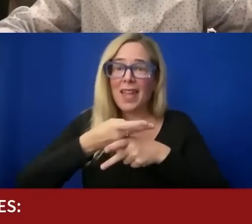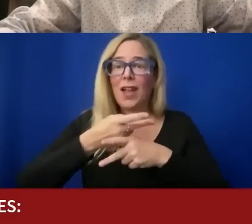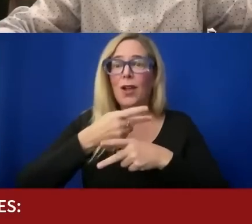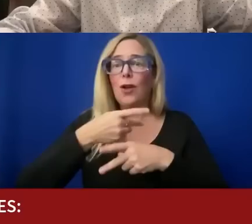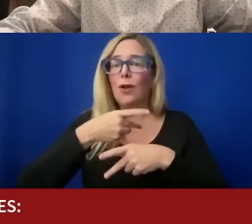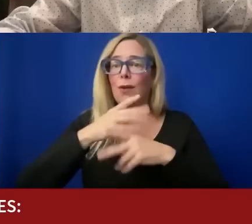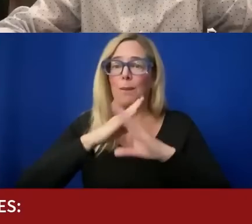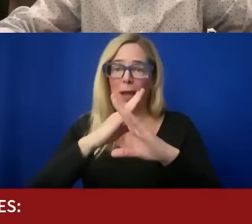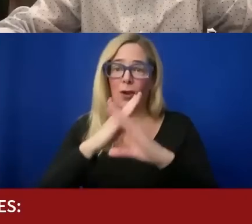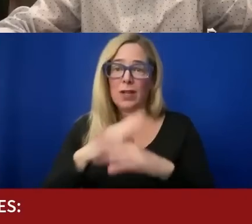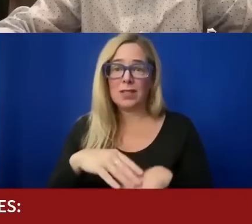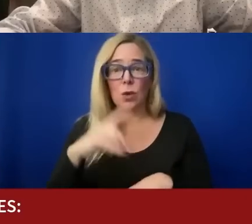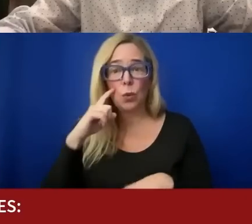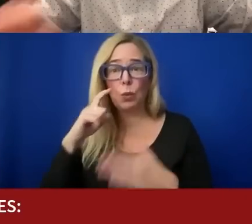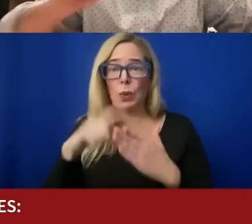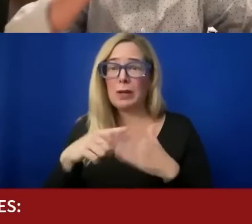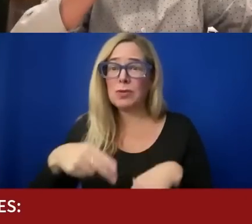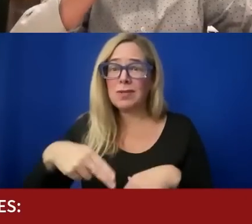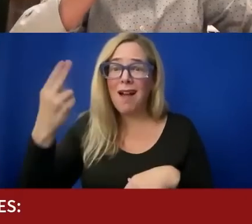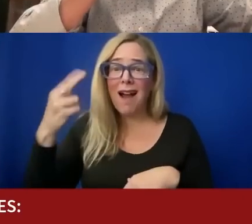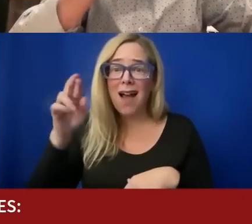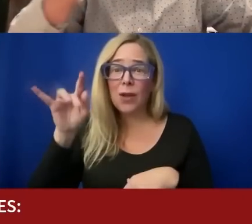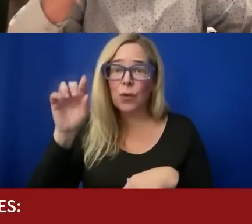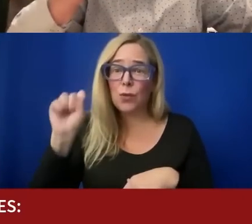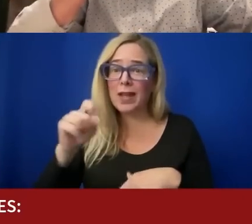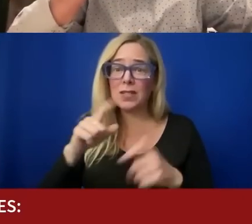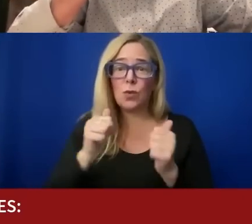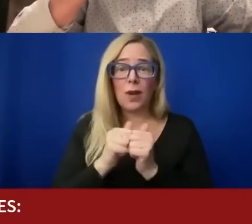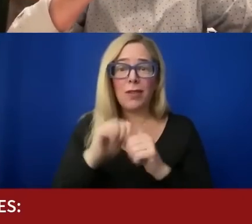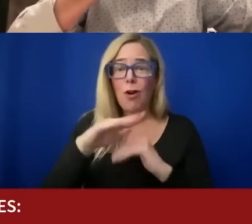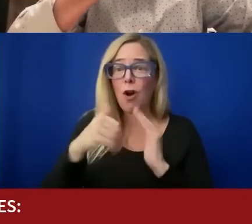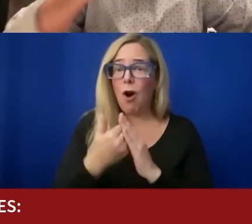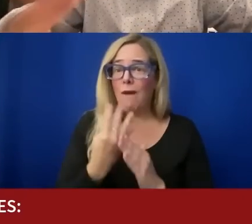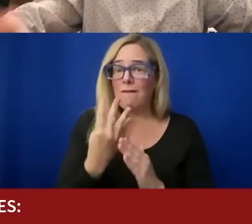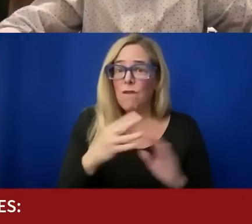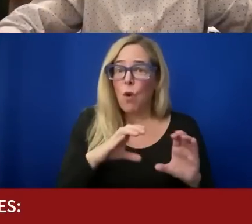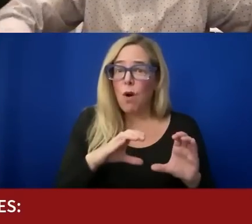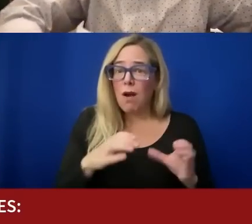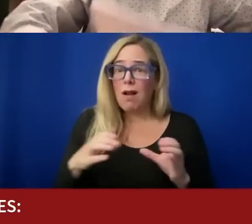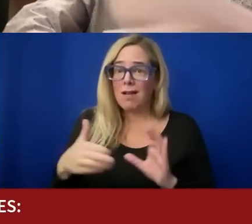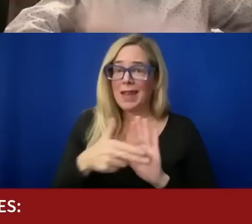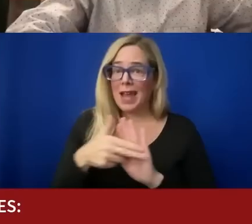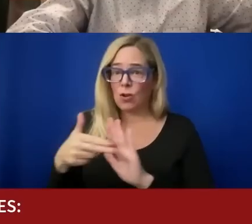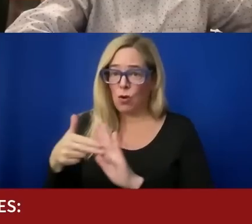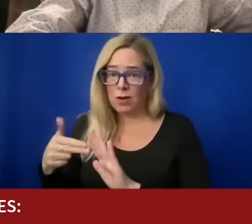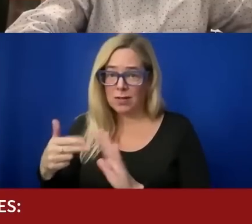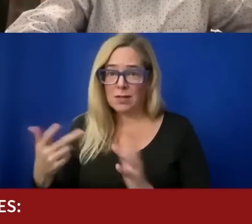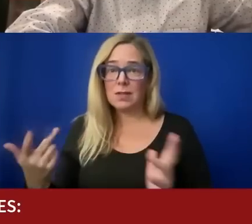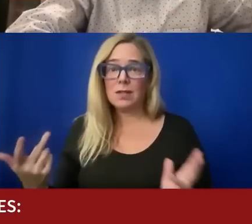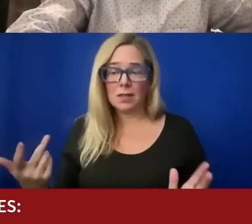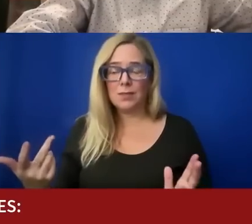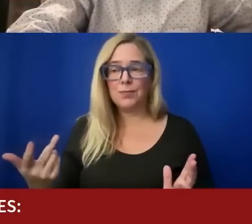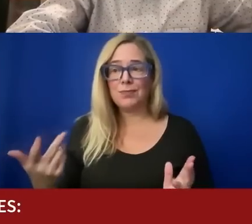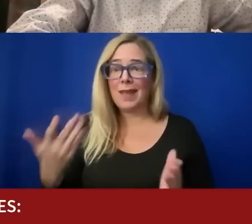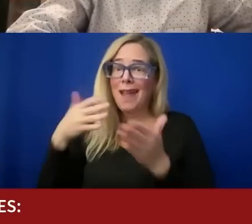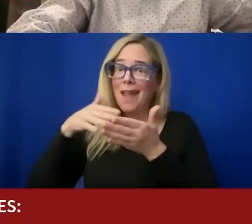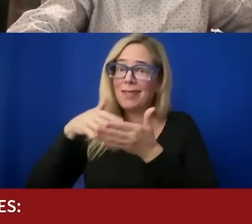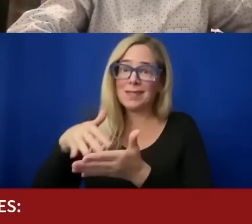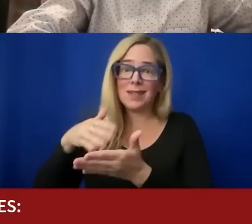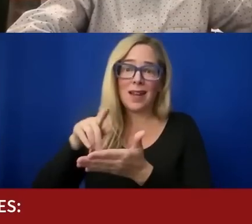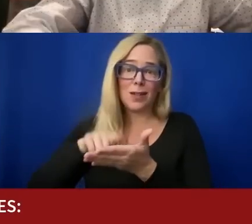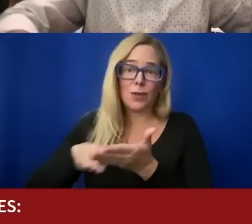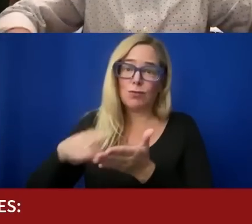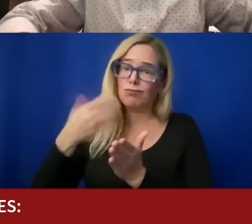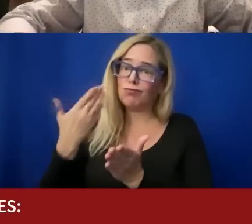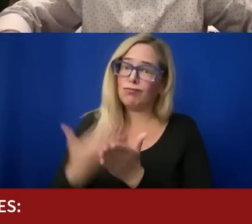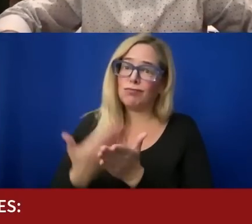times higher rates across all 4 disability categories relative to folks without disabilities. Our study really confirmed that the previous research